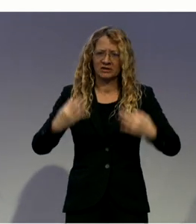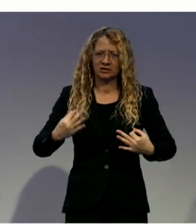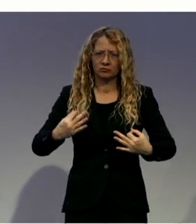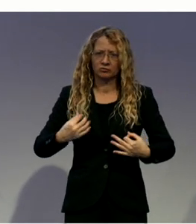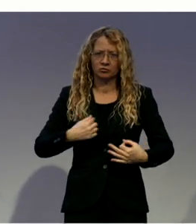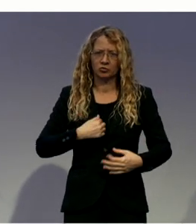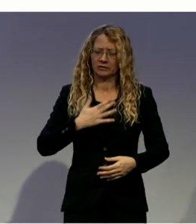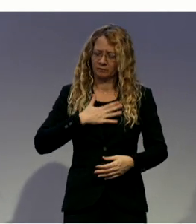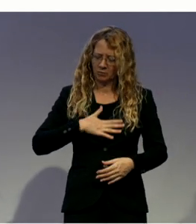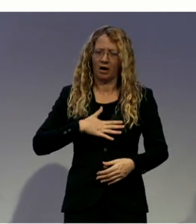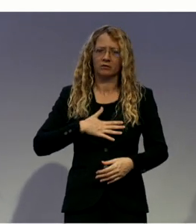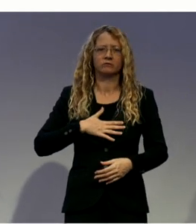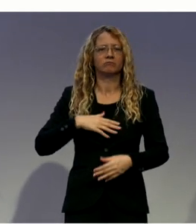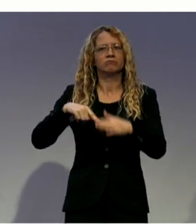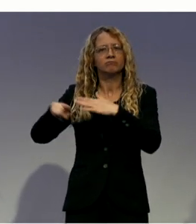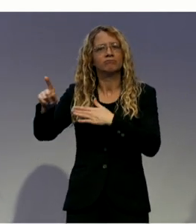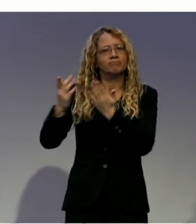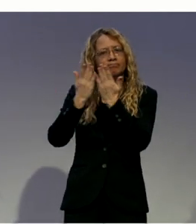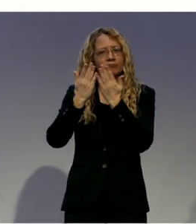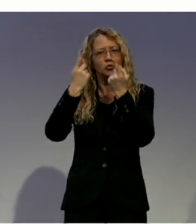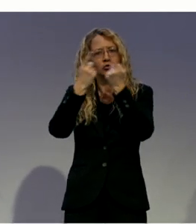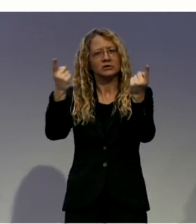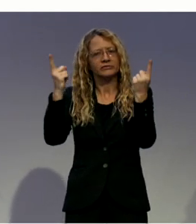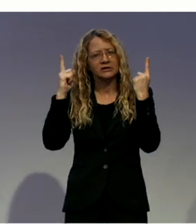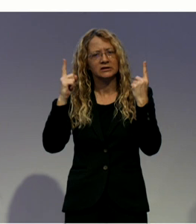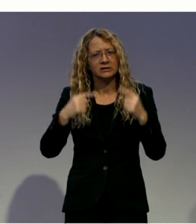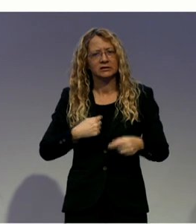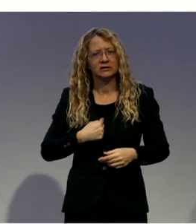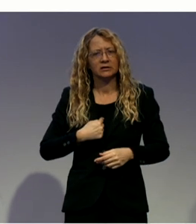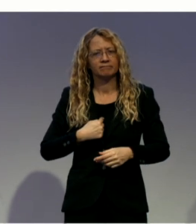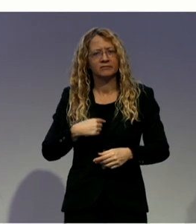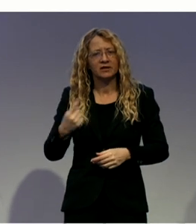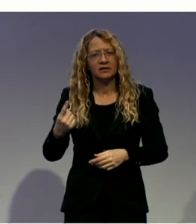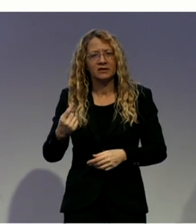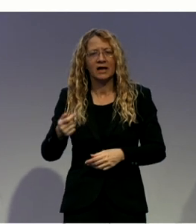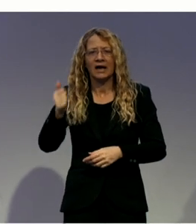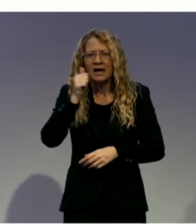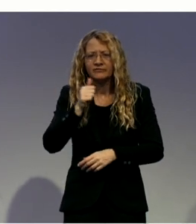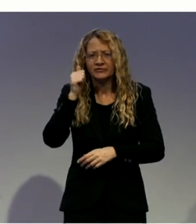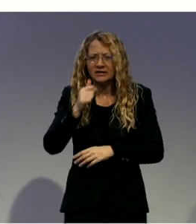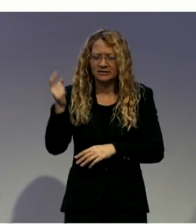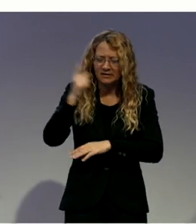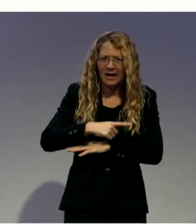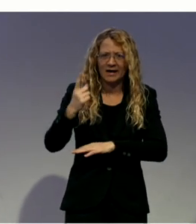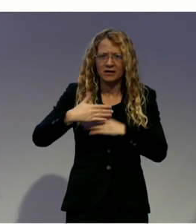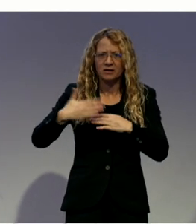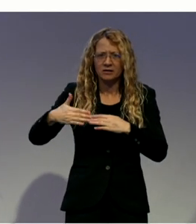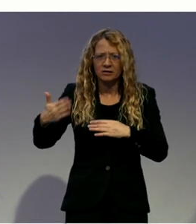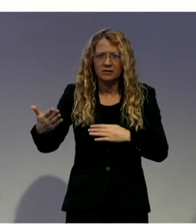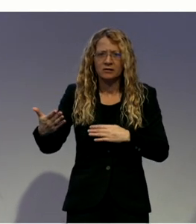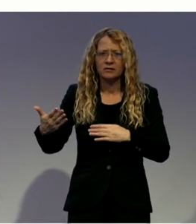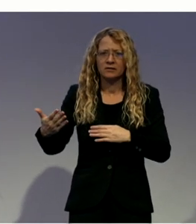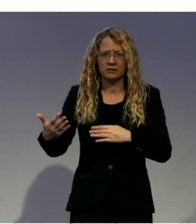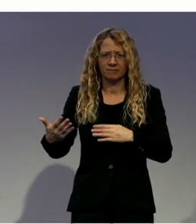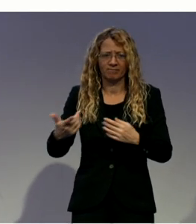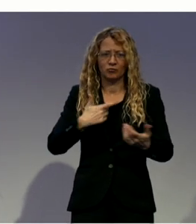carried up for the third and fifth floor every day for 5 years, just to attend my lecture in the faculty. This is the